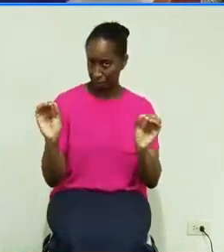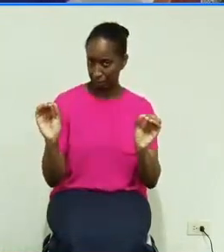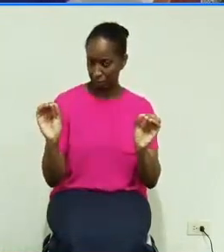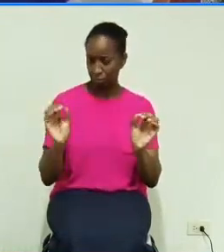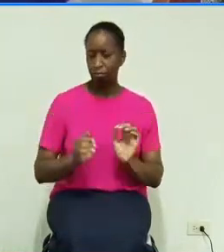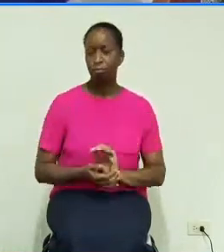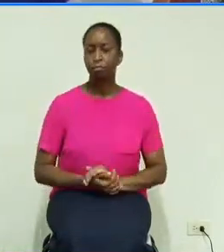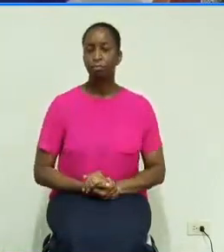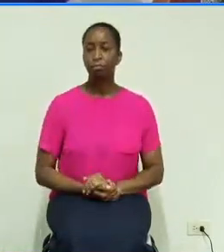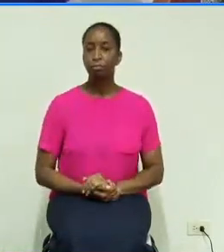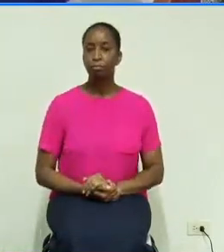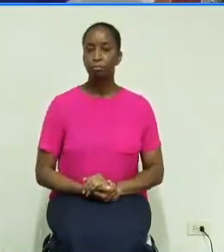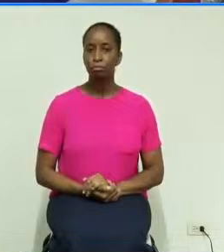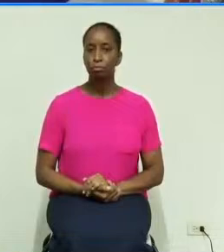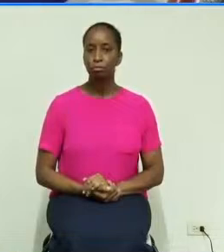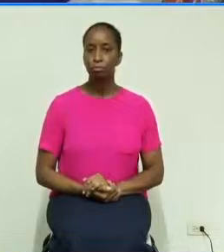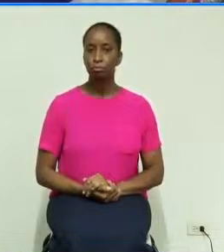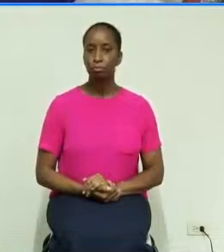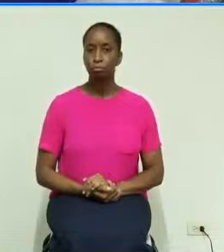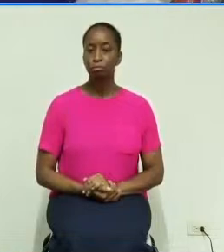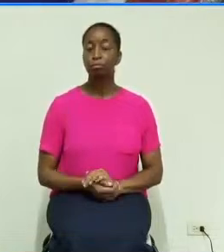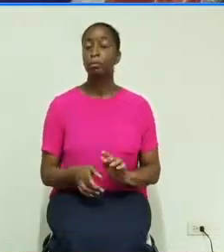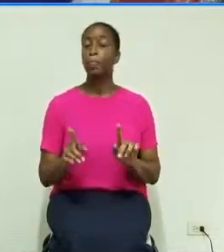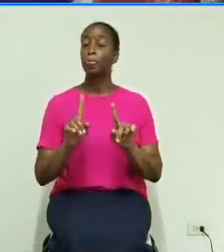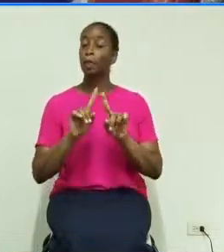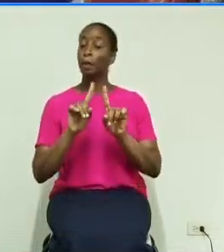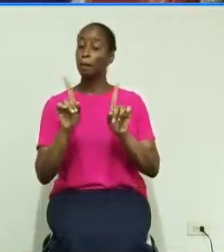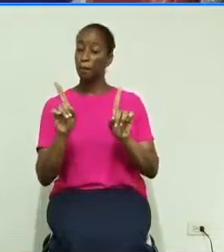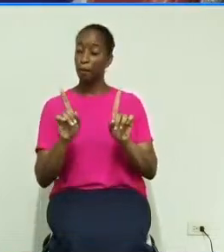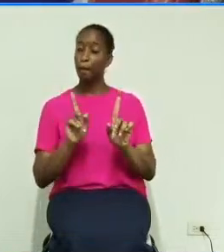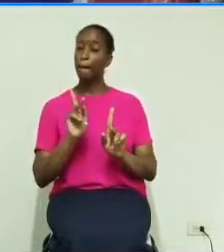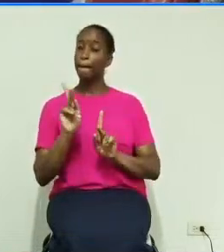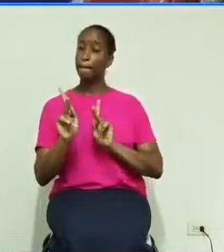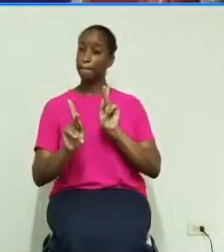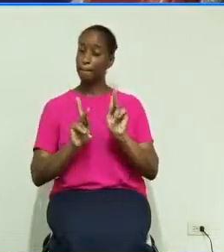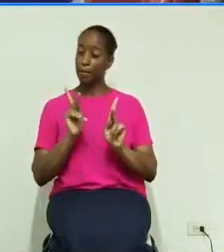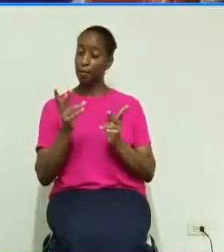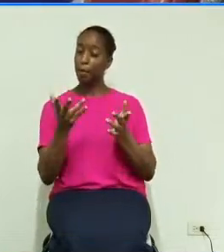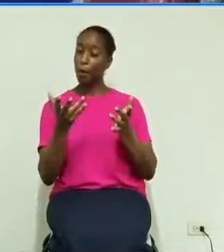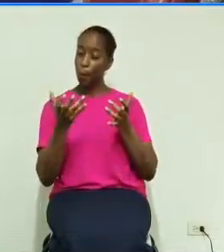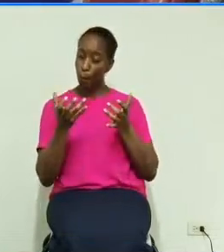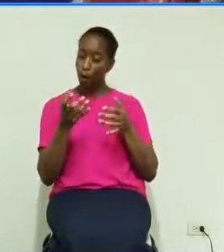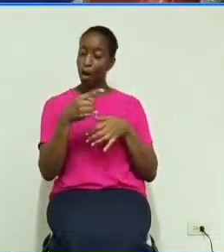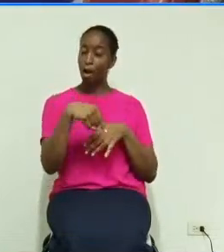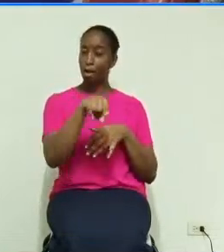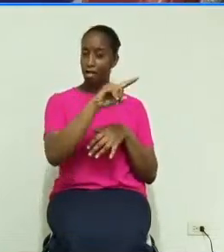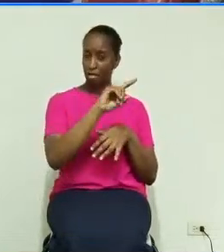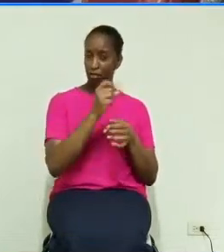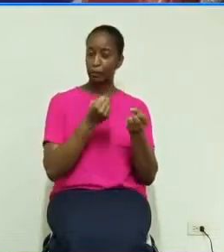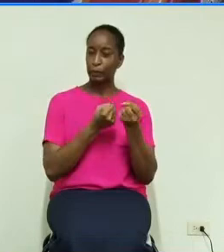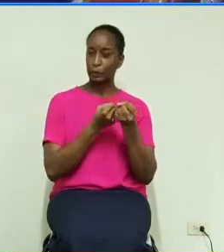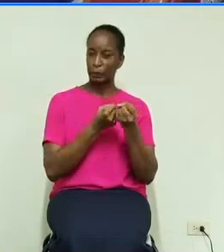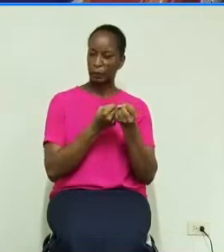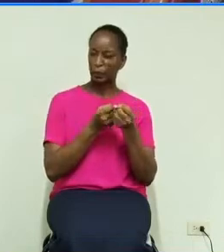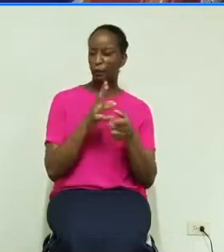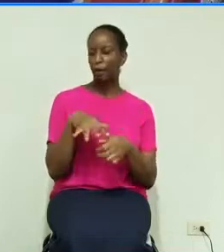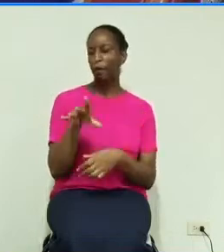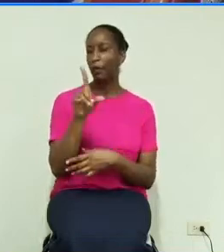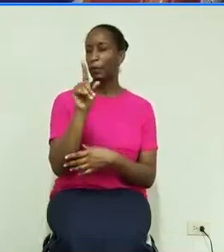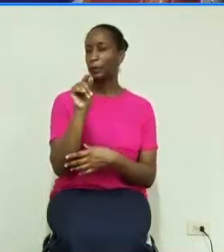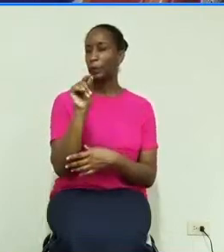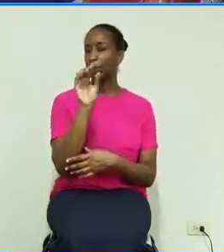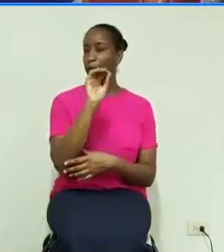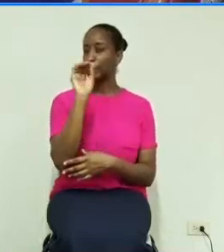but gets at least 20% of the popular vote, at least 4 seats should be provided the opposition in the